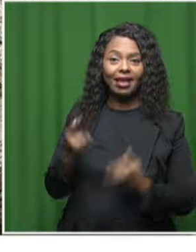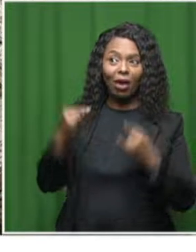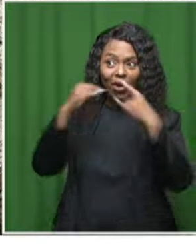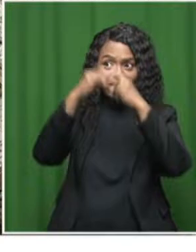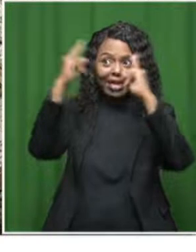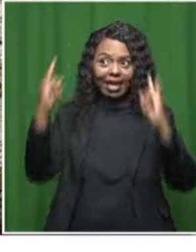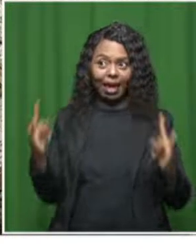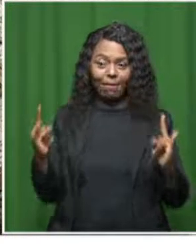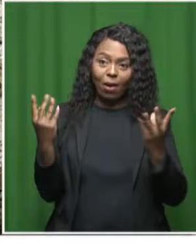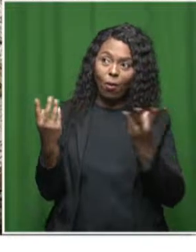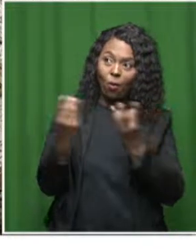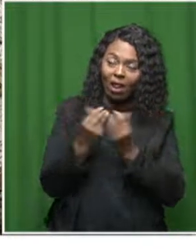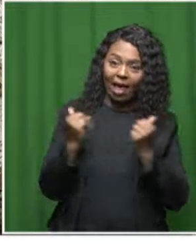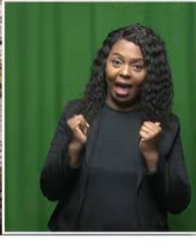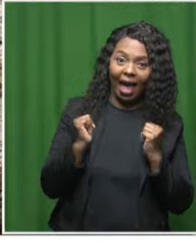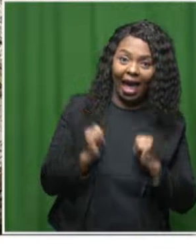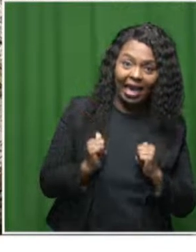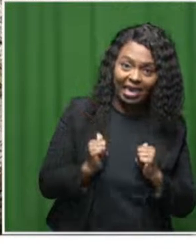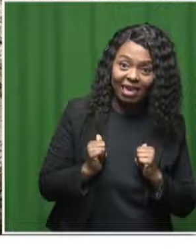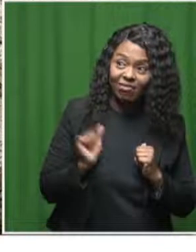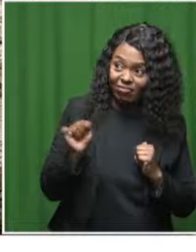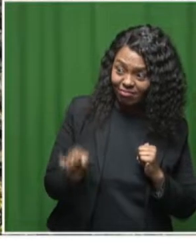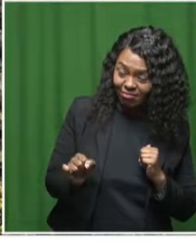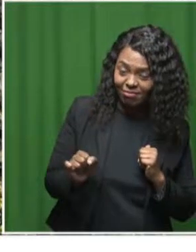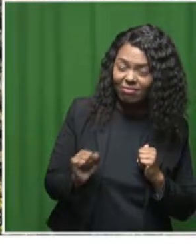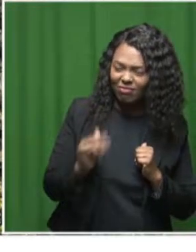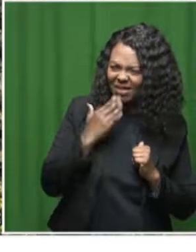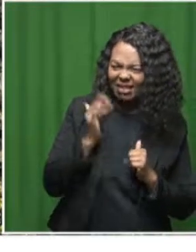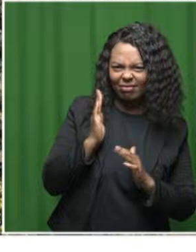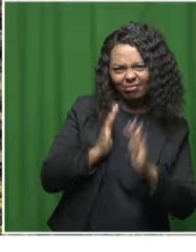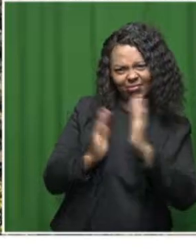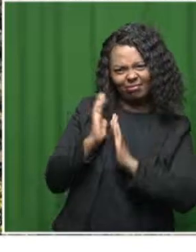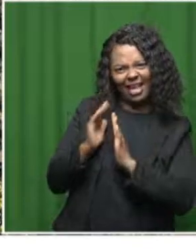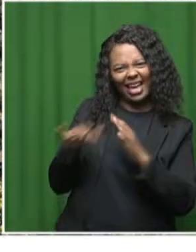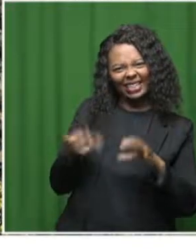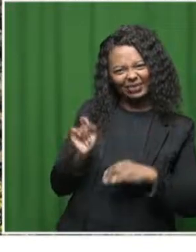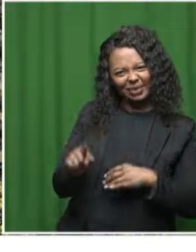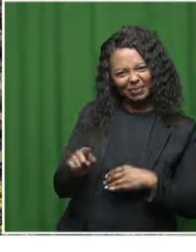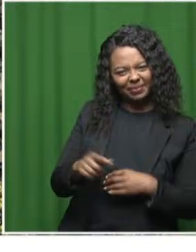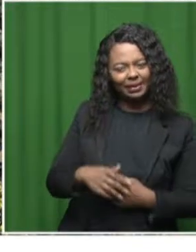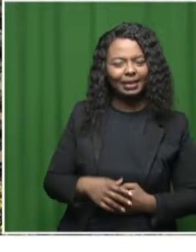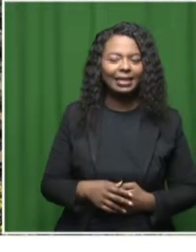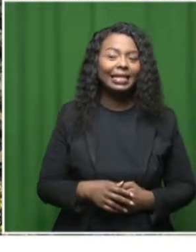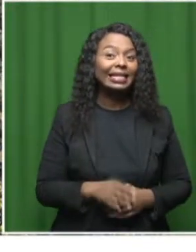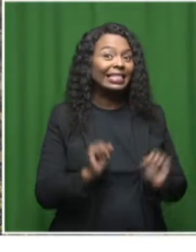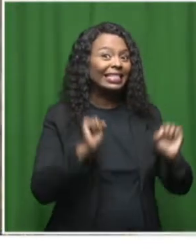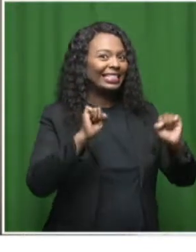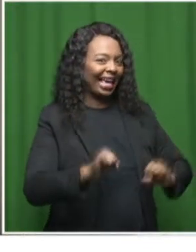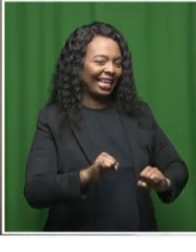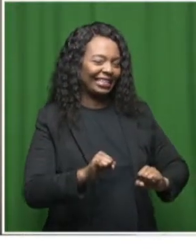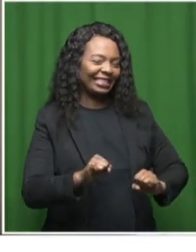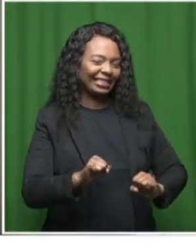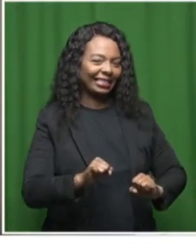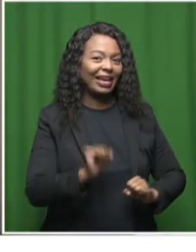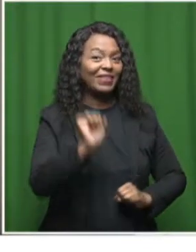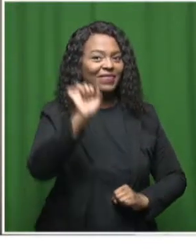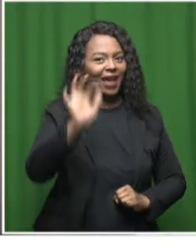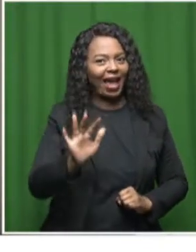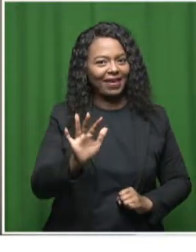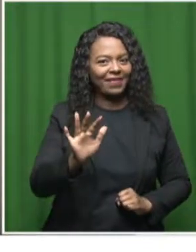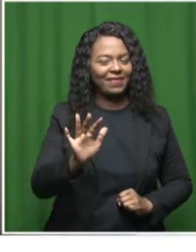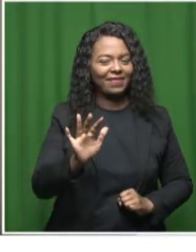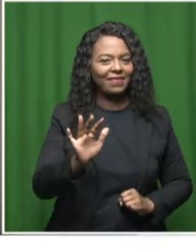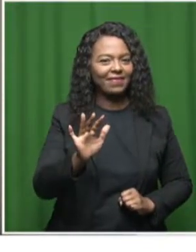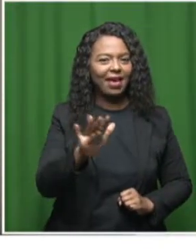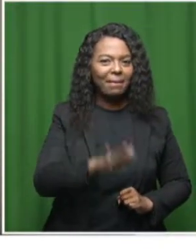the hiking. Tell us a little bit more about those kind of activities. Yeah, so we've got about 5 of these pop-up